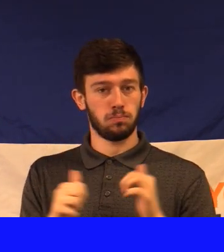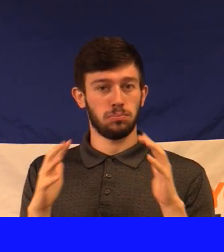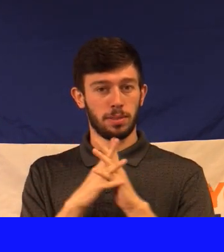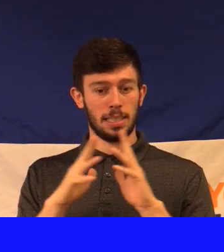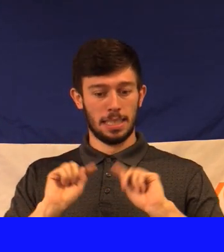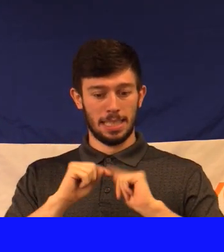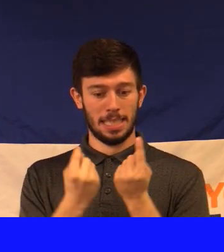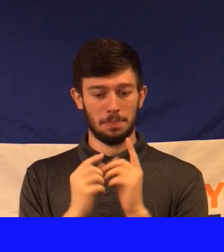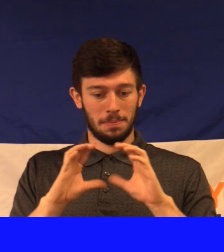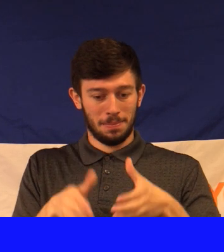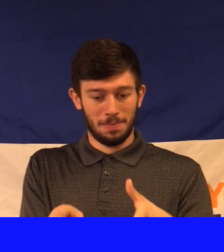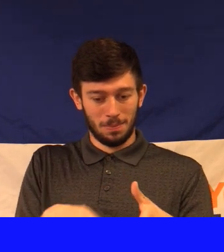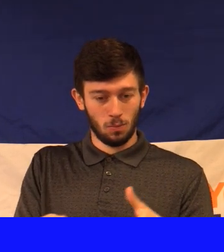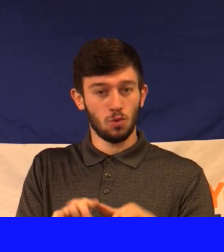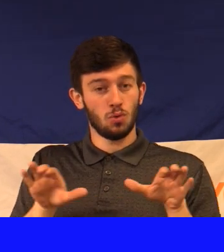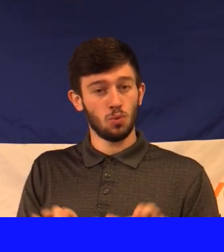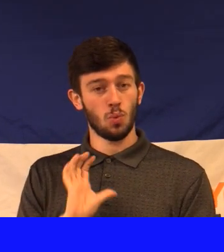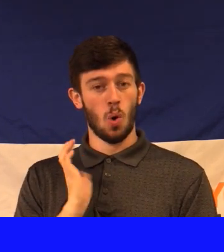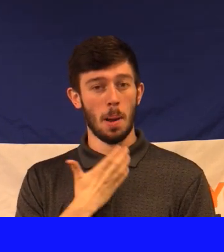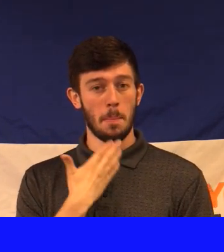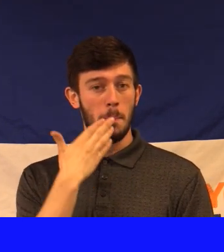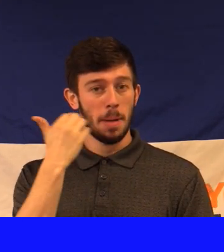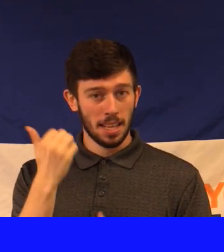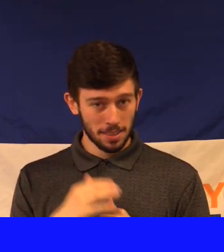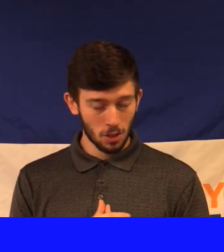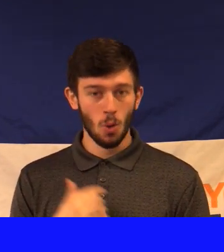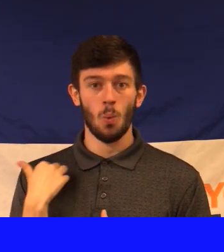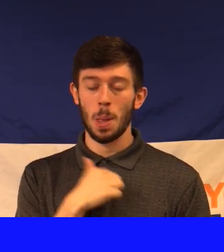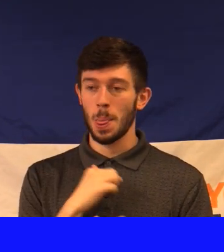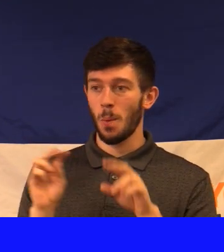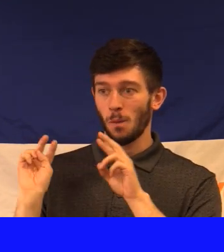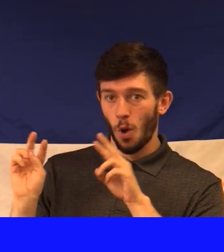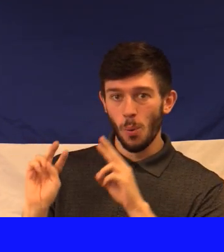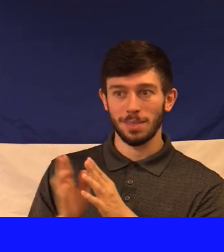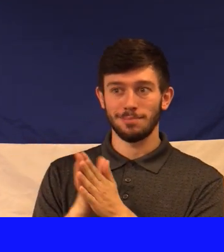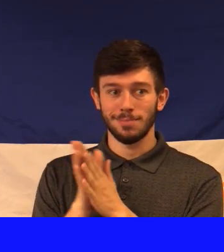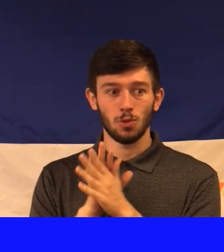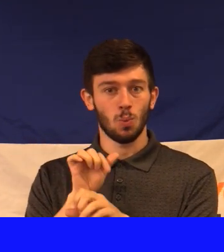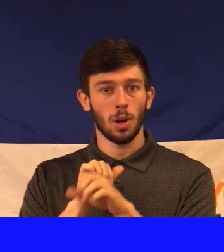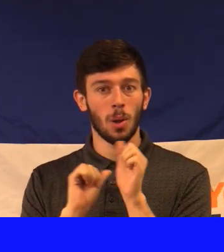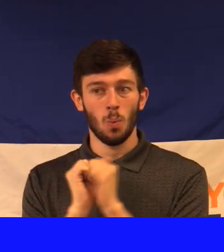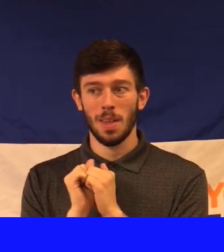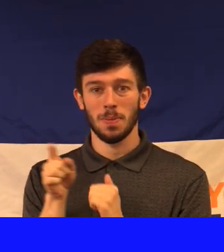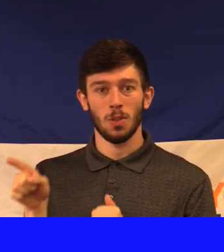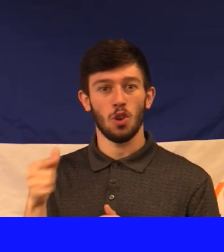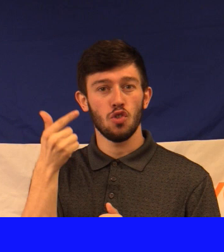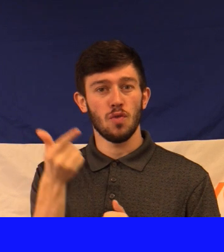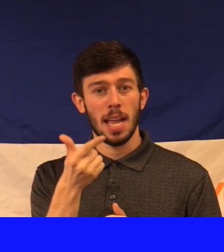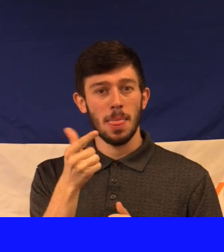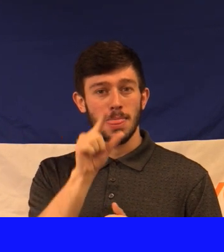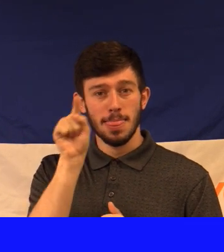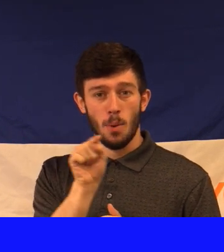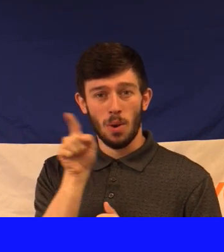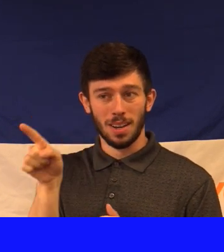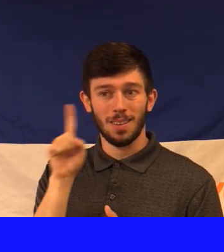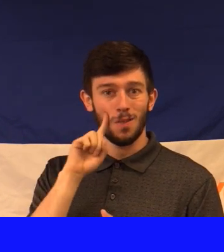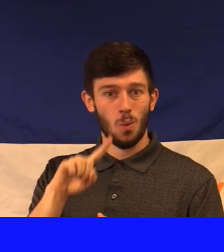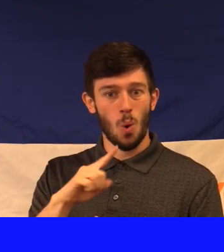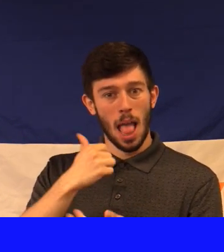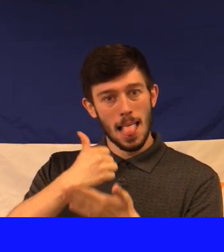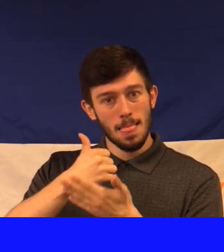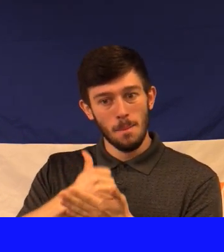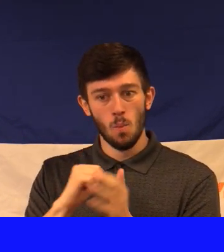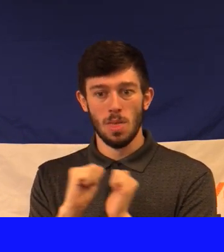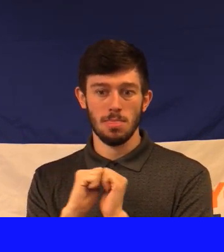and do our best here. So we look forward to working with Grant Thornton on this and getting on with